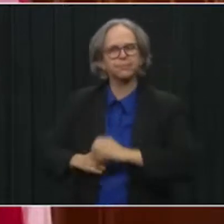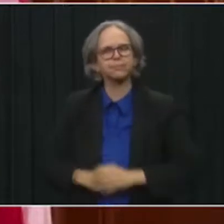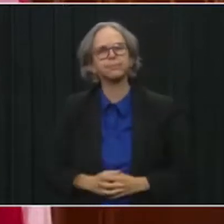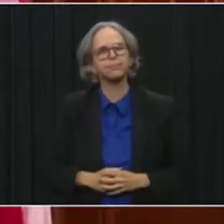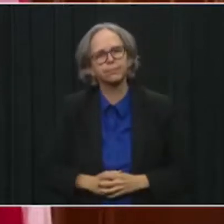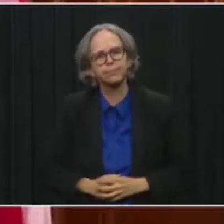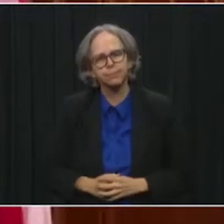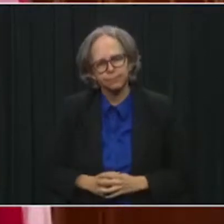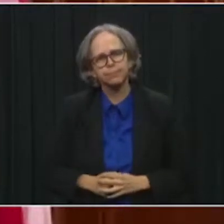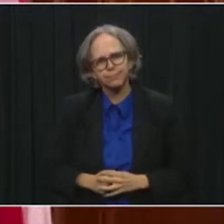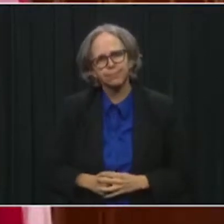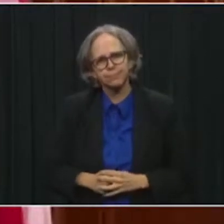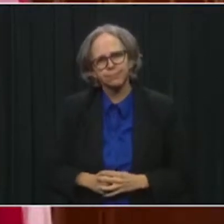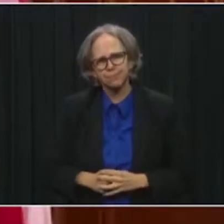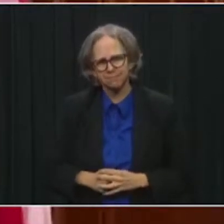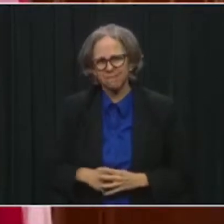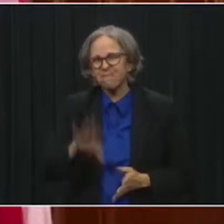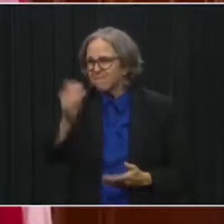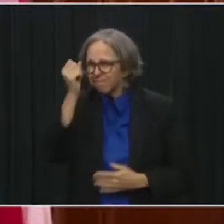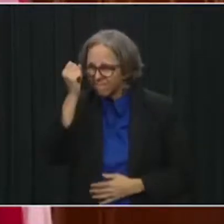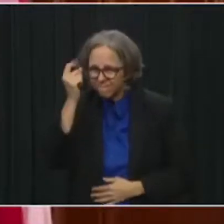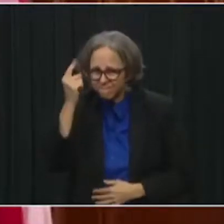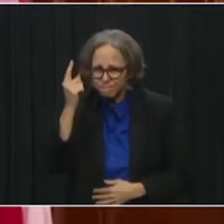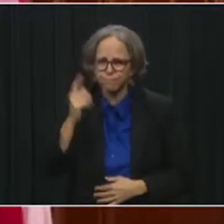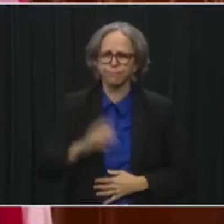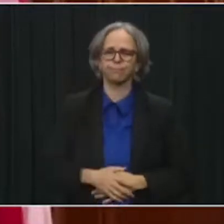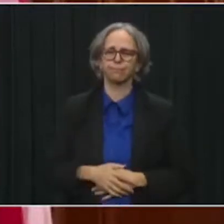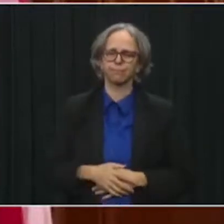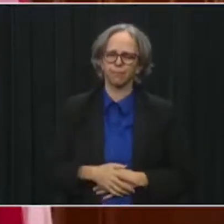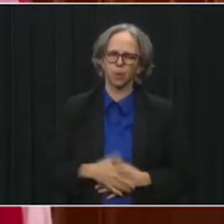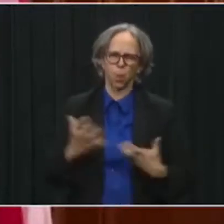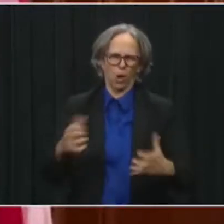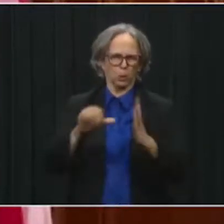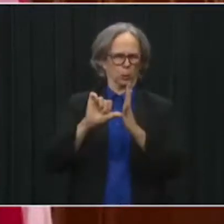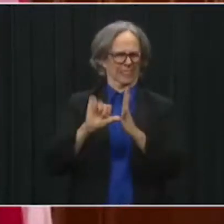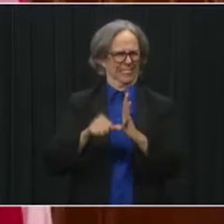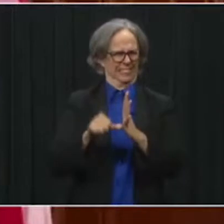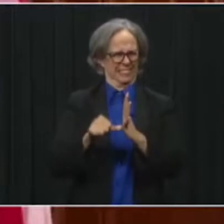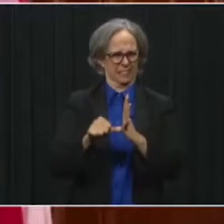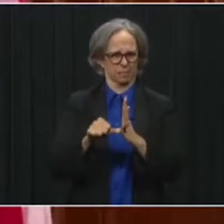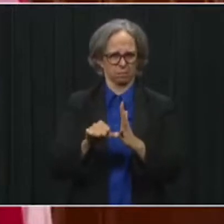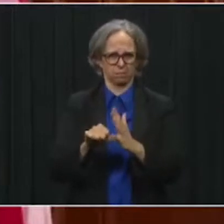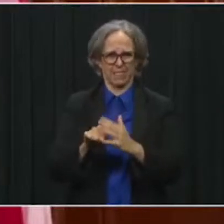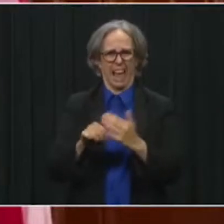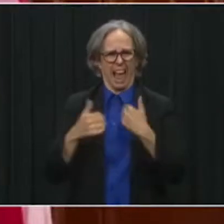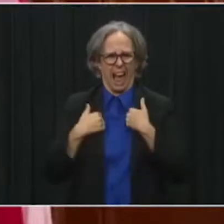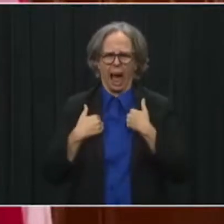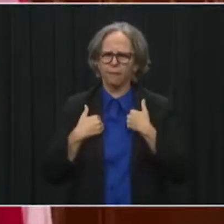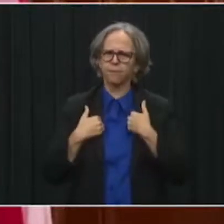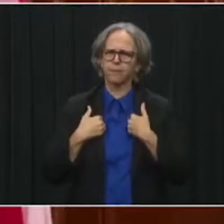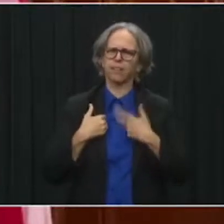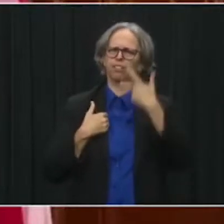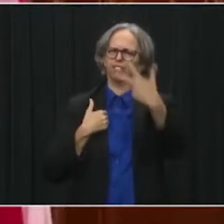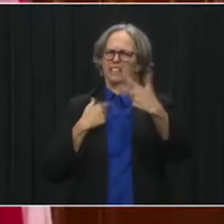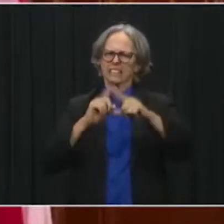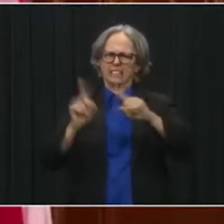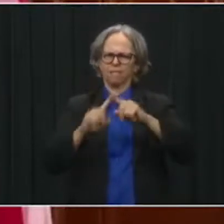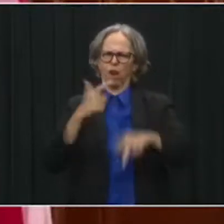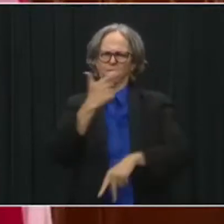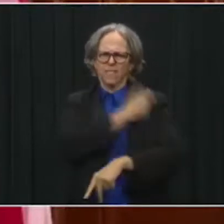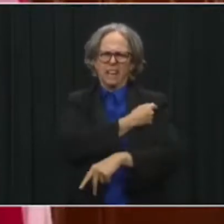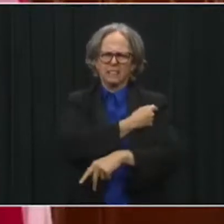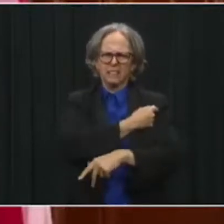The essential fact is that we have 3 vaccines that are highly